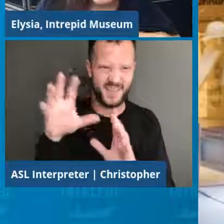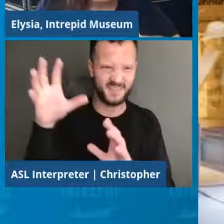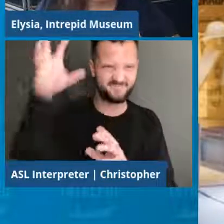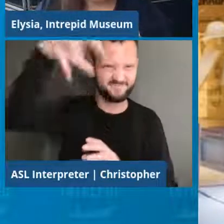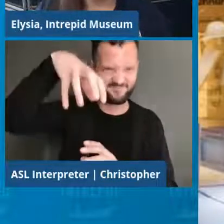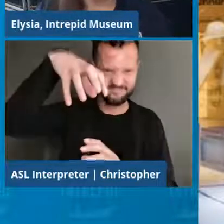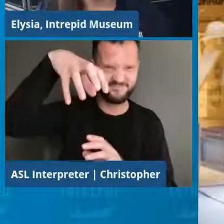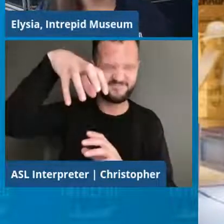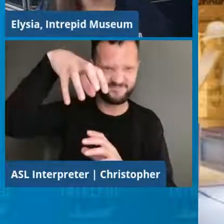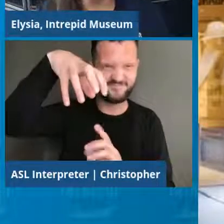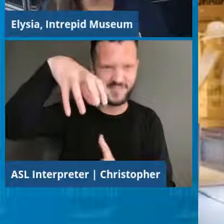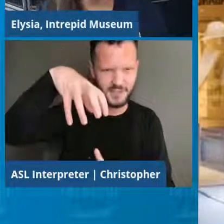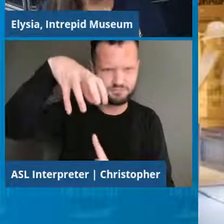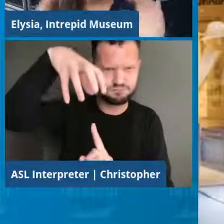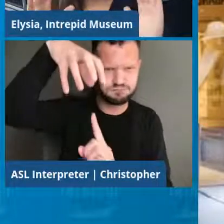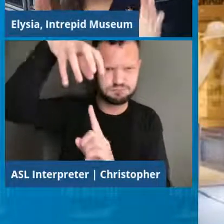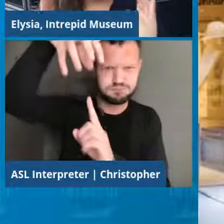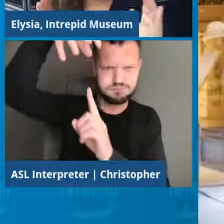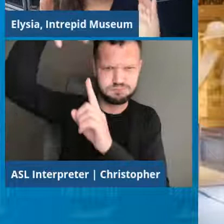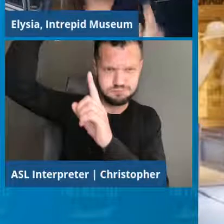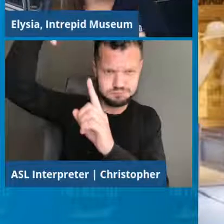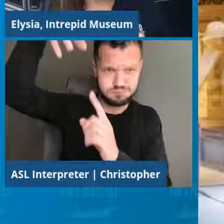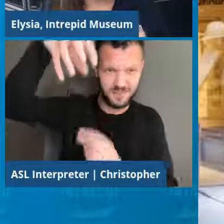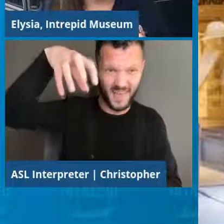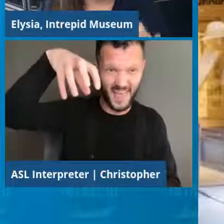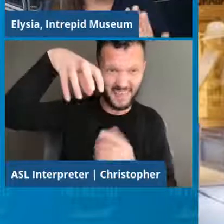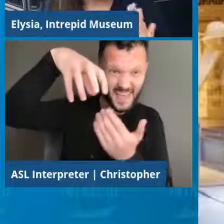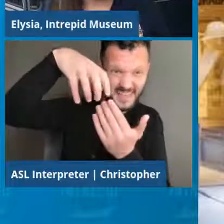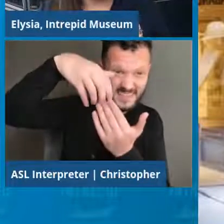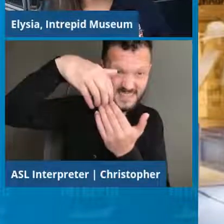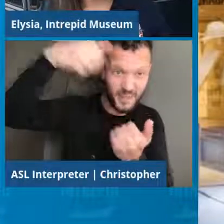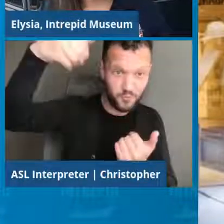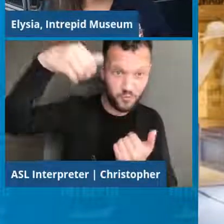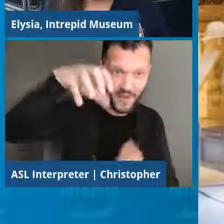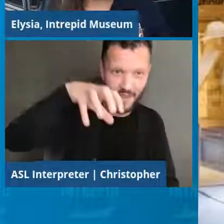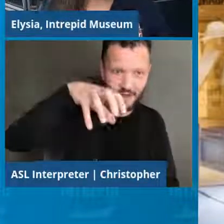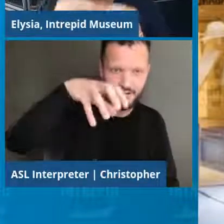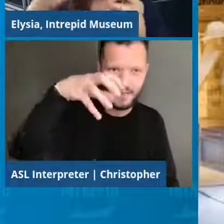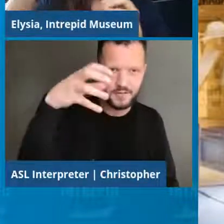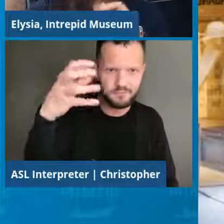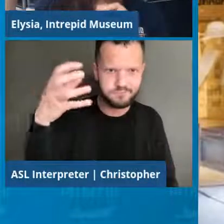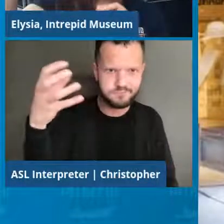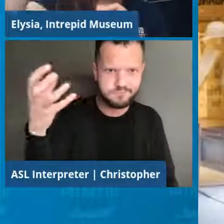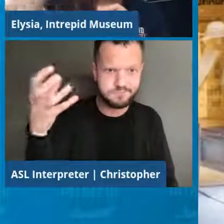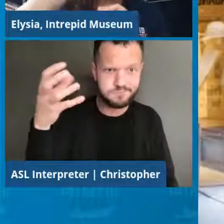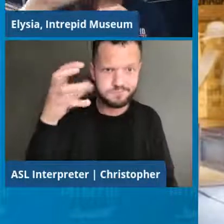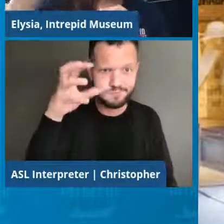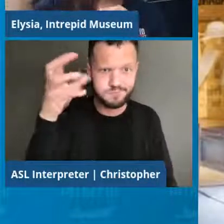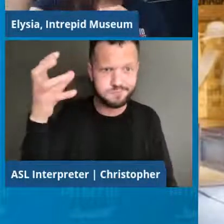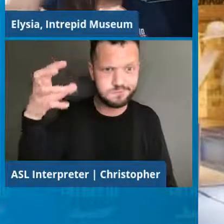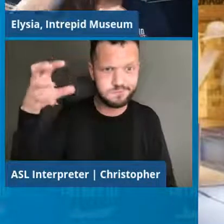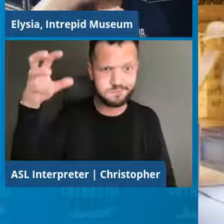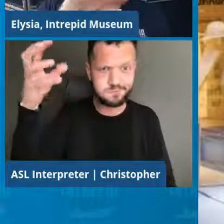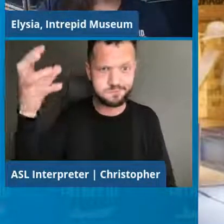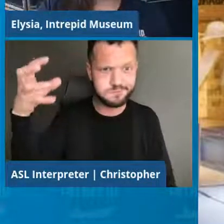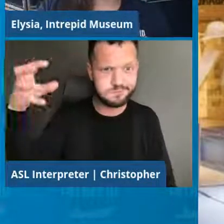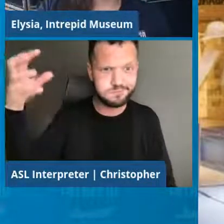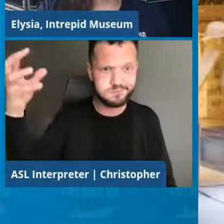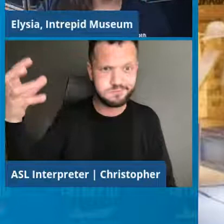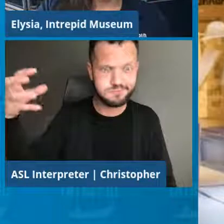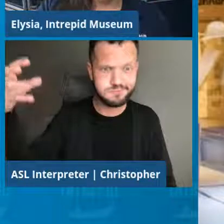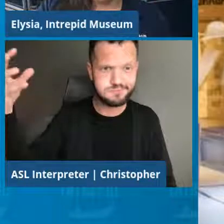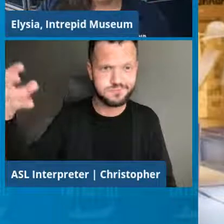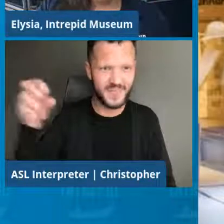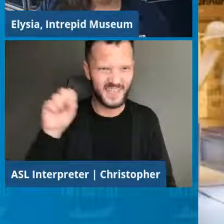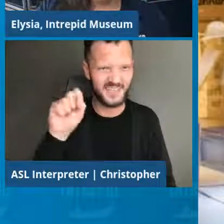out the bottom to help it get there, right? But they actually separate from the capsule, and then the capsule stays up there floating around